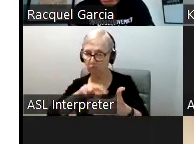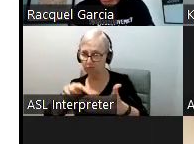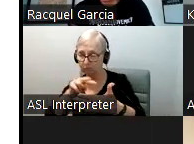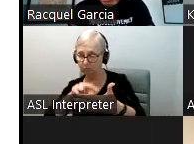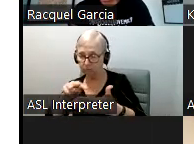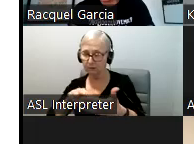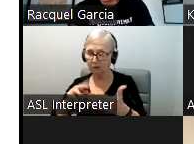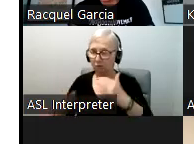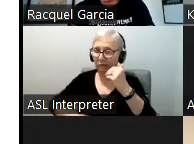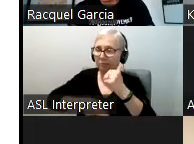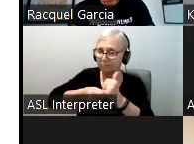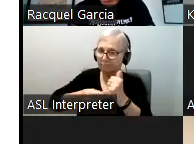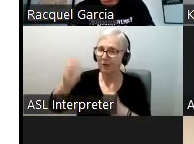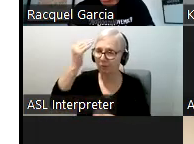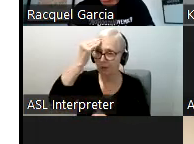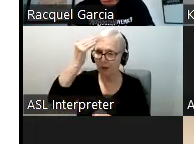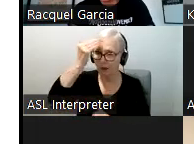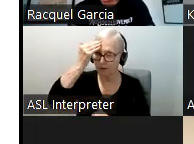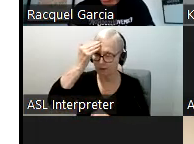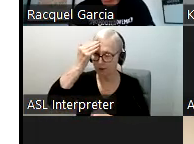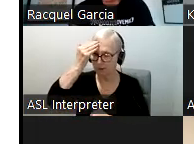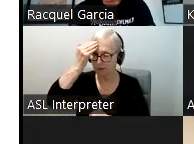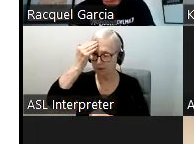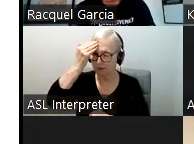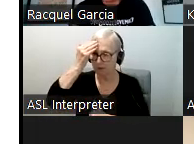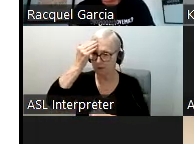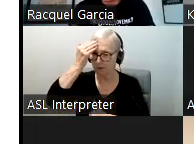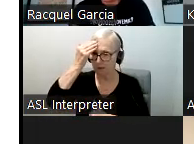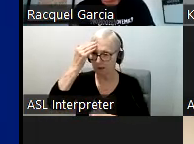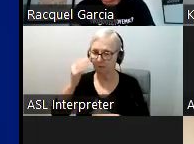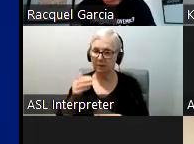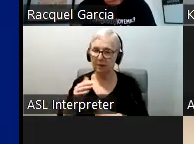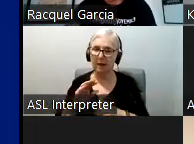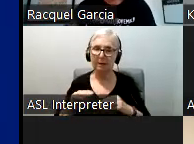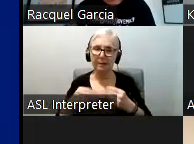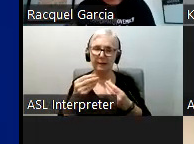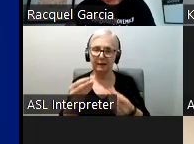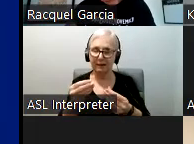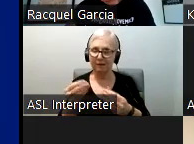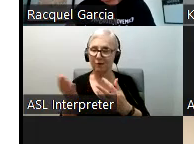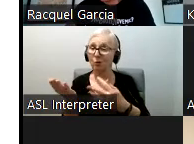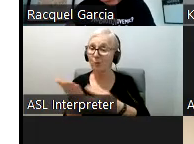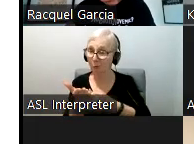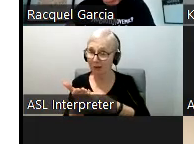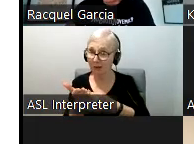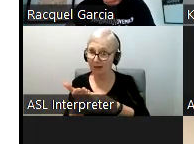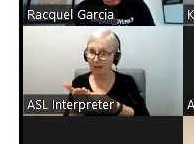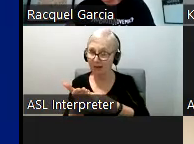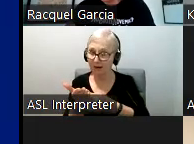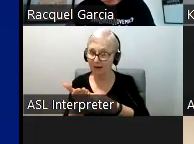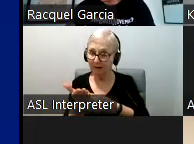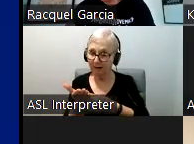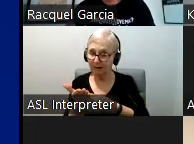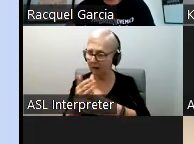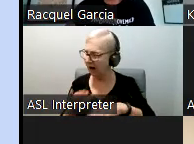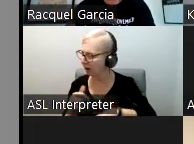more knowledge. So on that, I took a minute up, so I'm going to adjourn for break. How long's